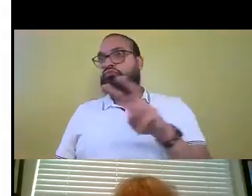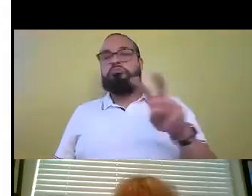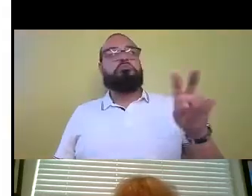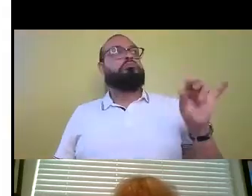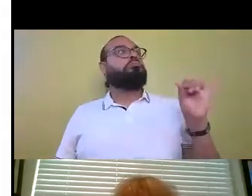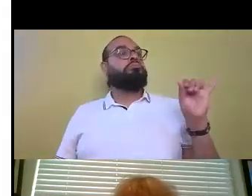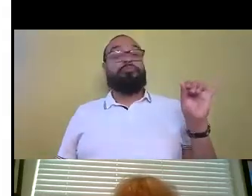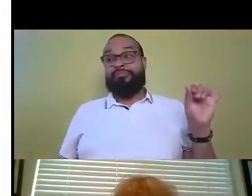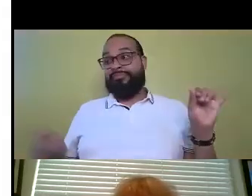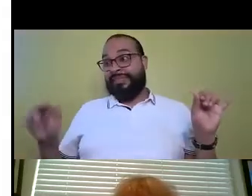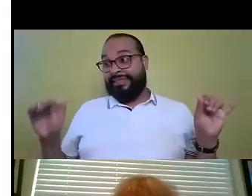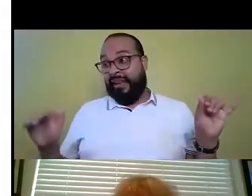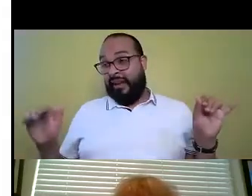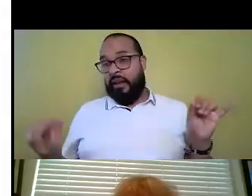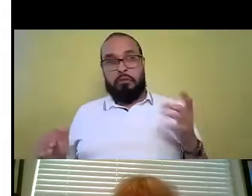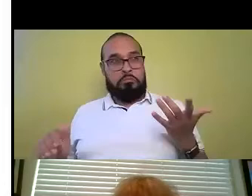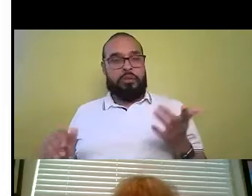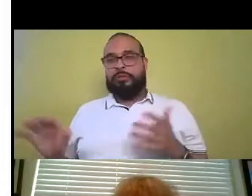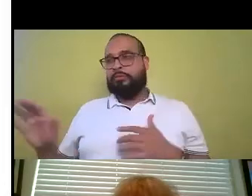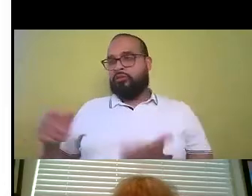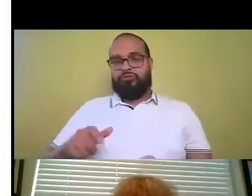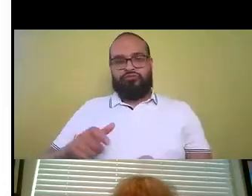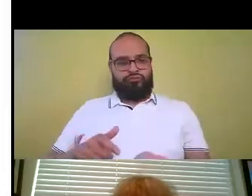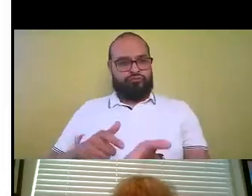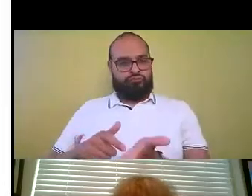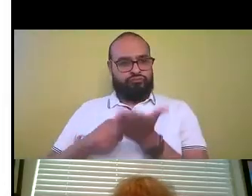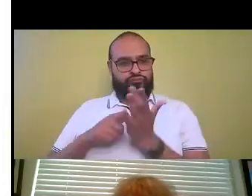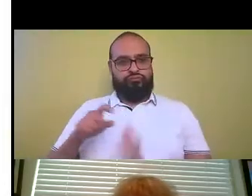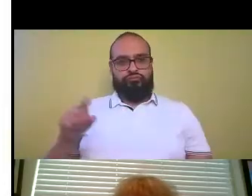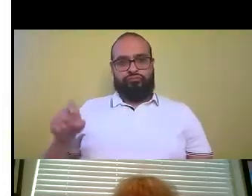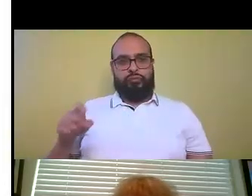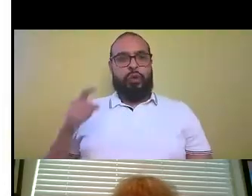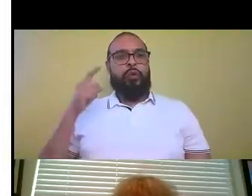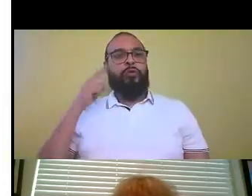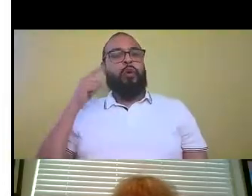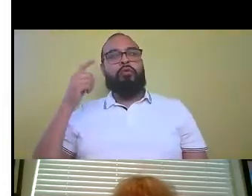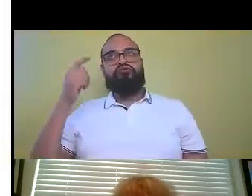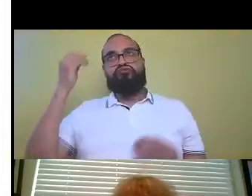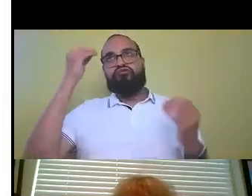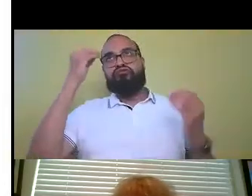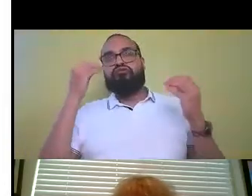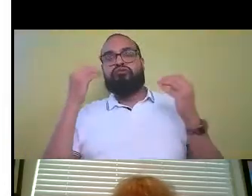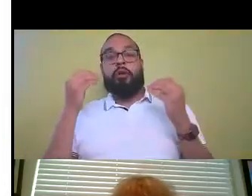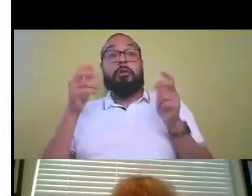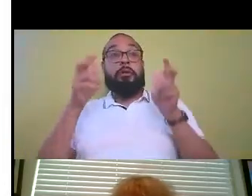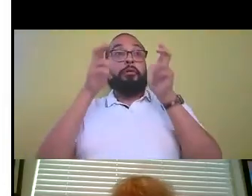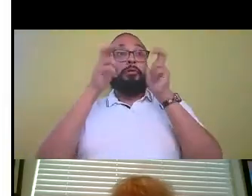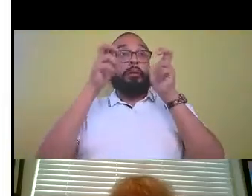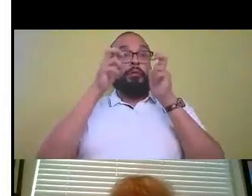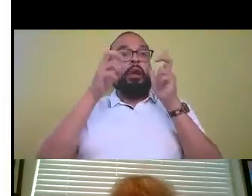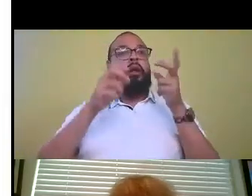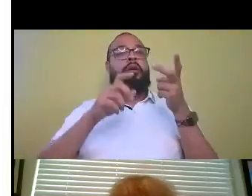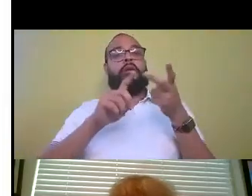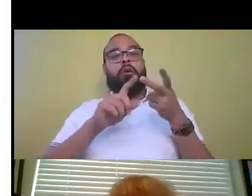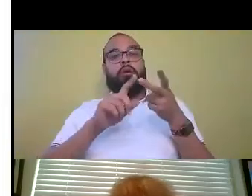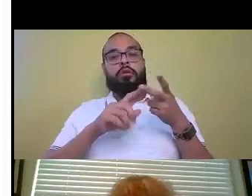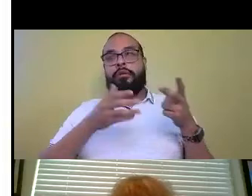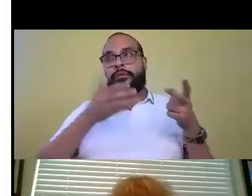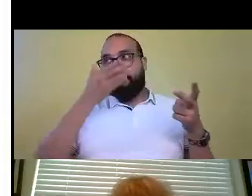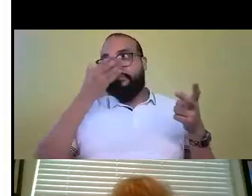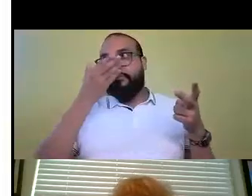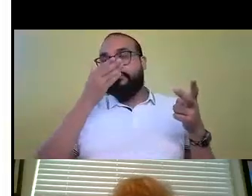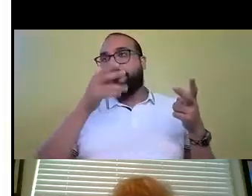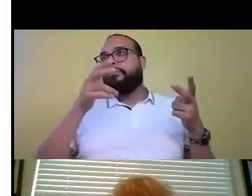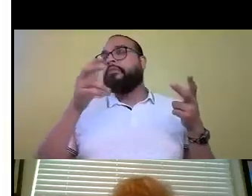of processing or taking in sensory information, taking in visual information, taking in olfactory